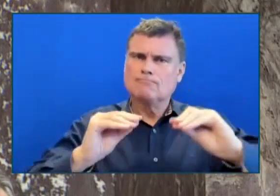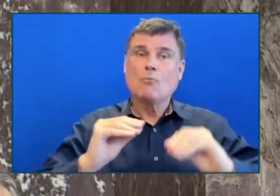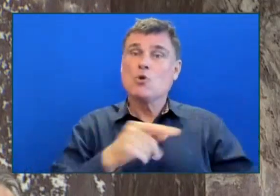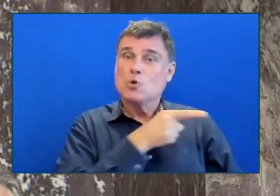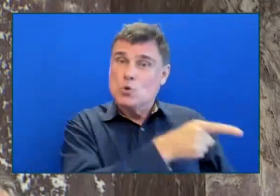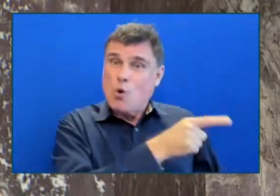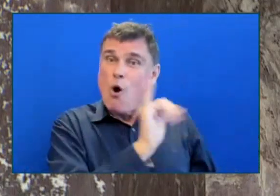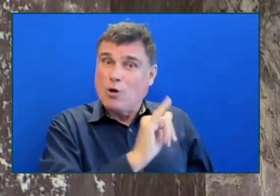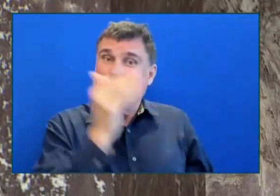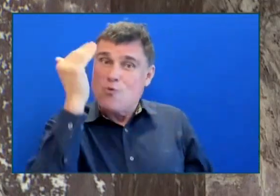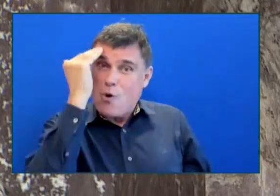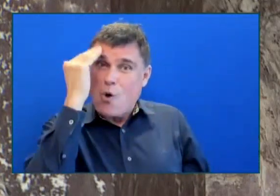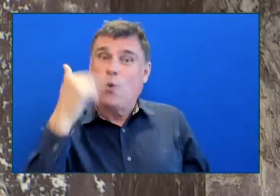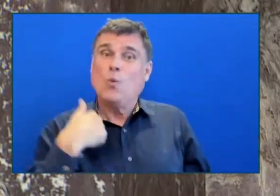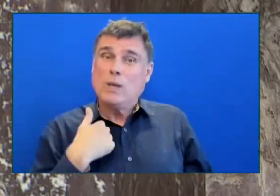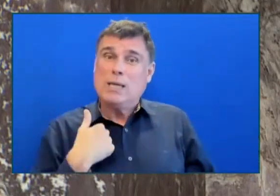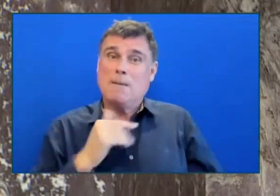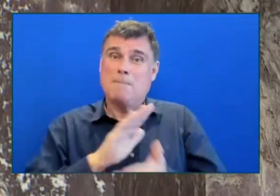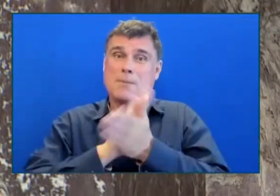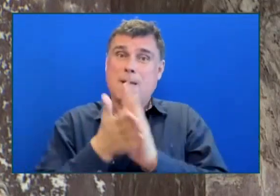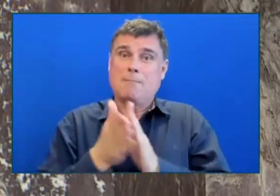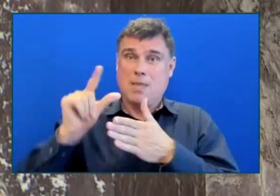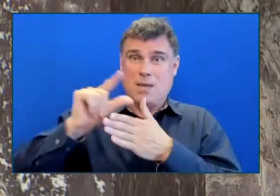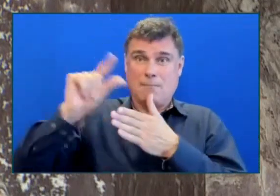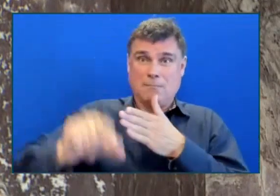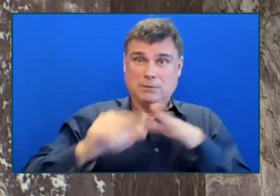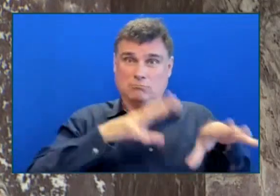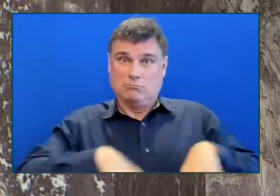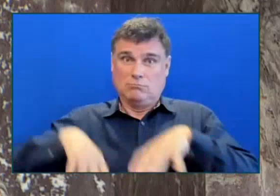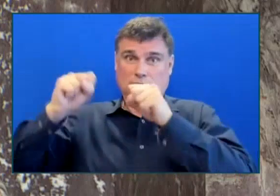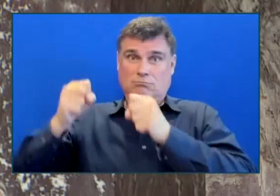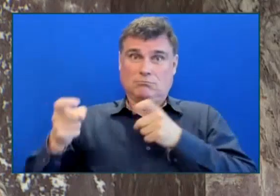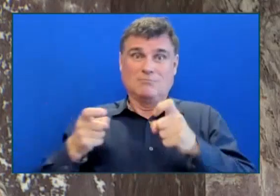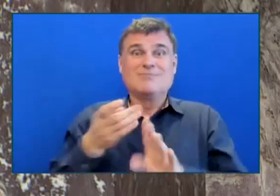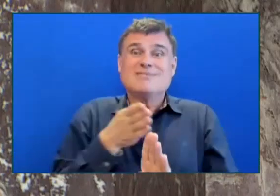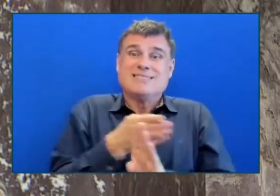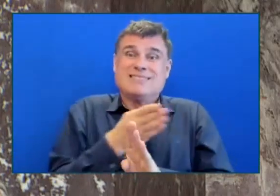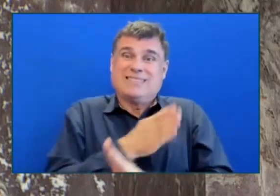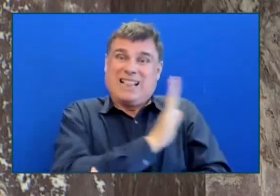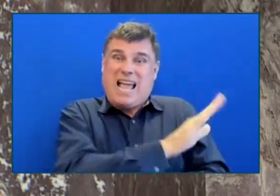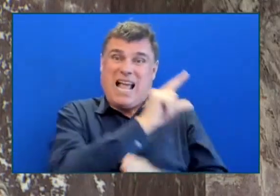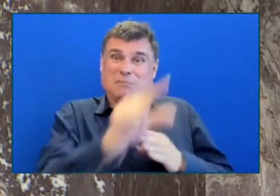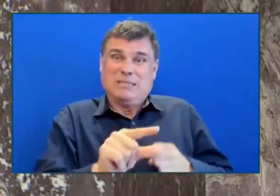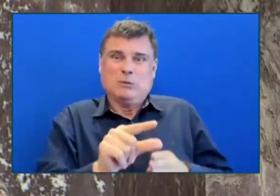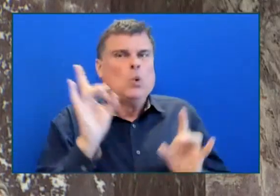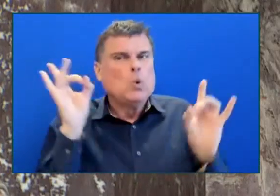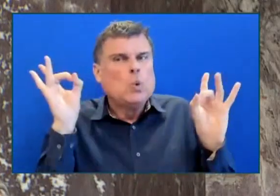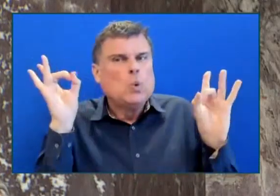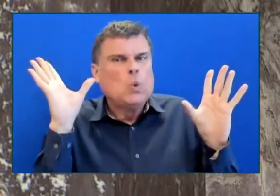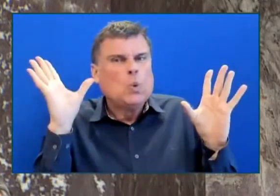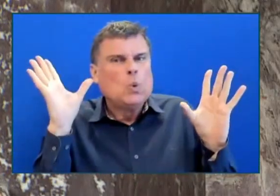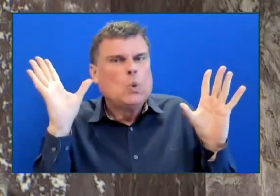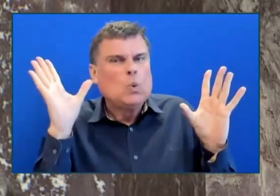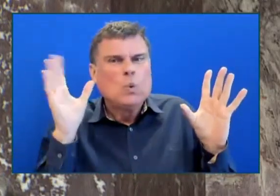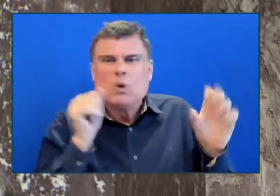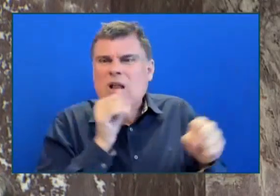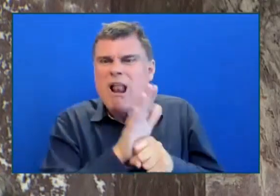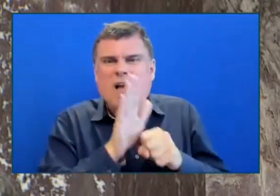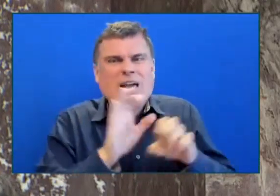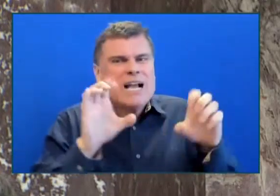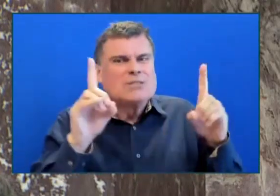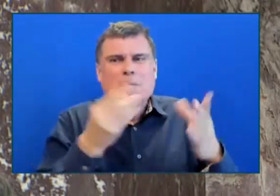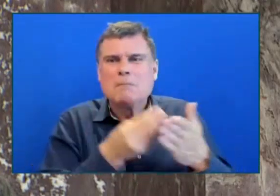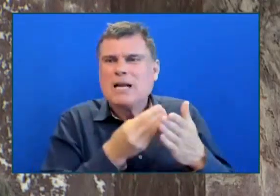when it came to funding in the country, and now we are the second best, Honourable Speaker, and our goal is always to continue to improve that.